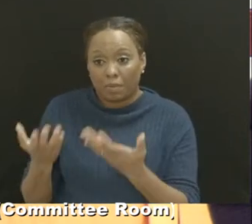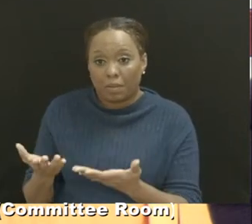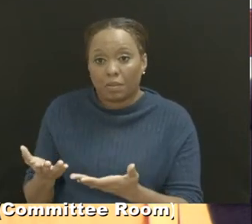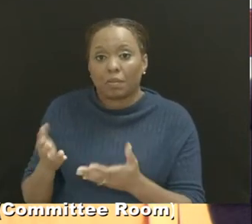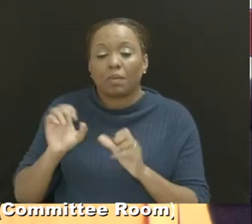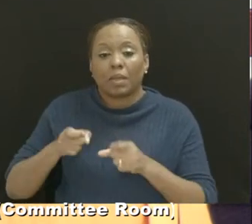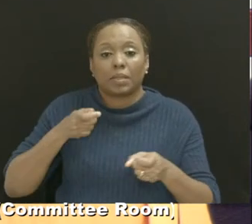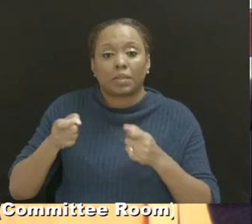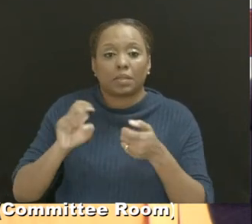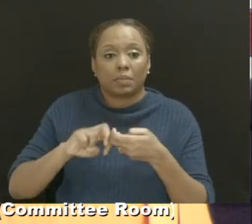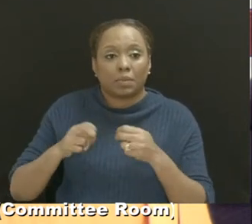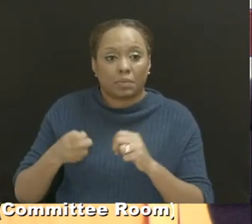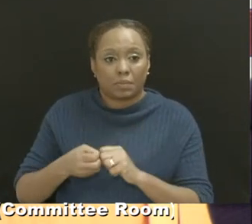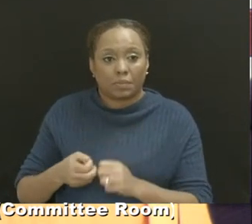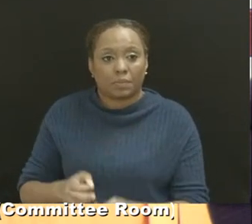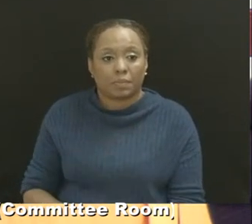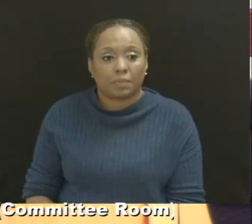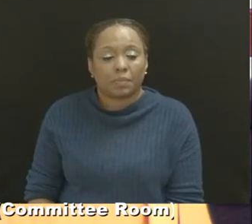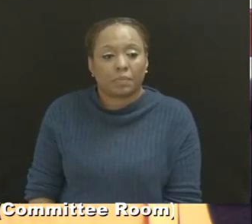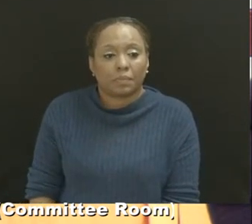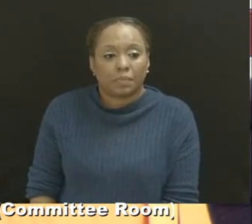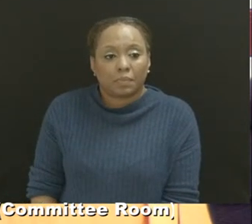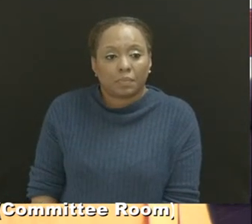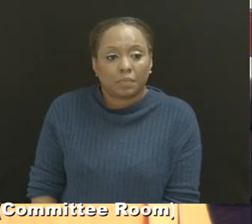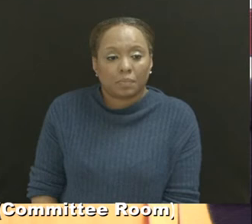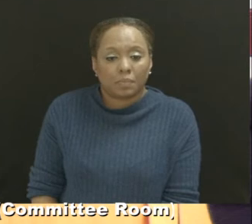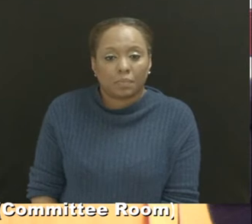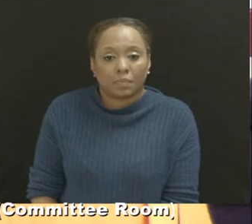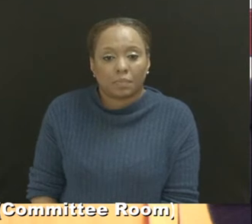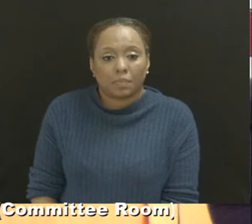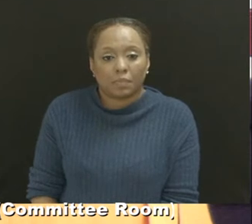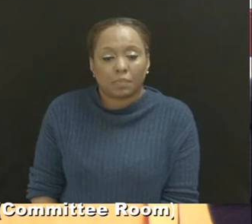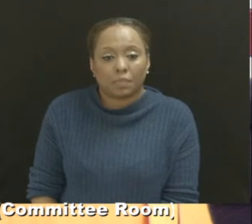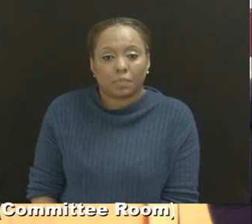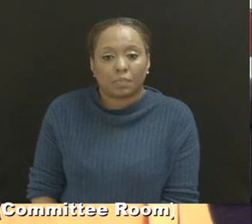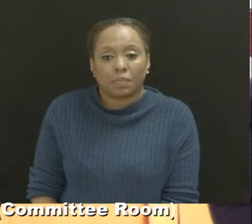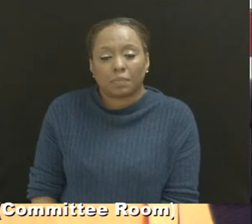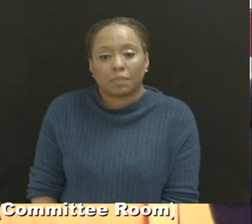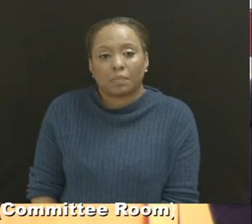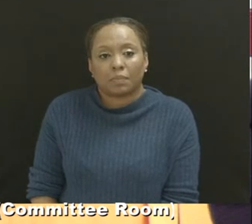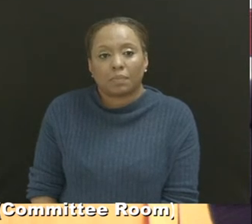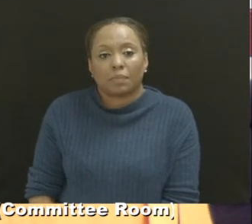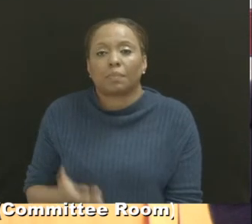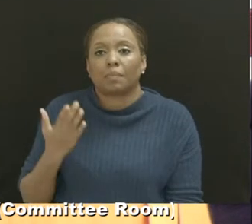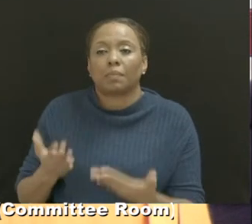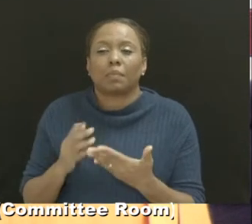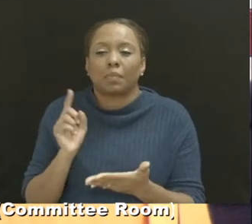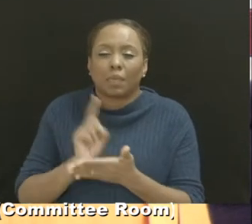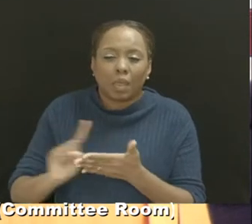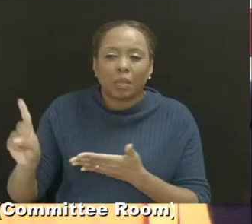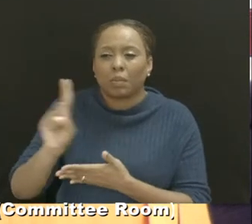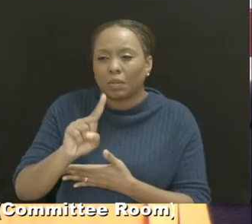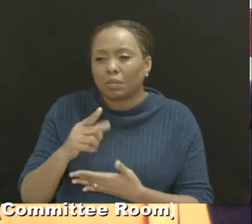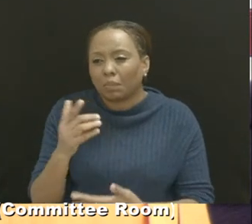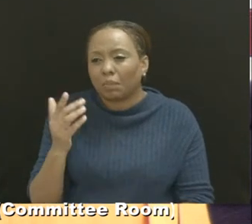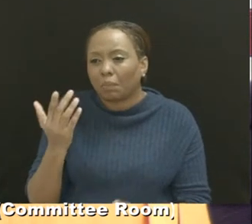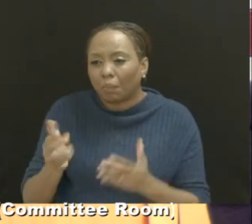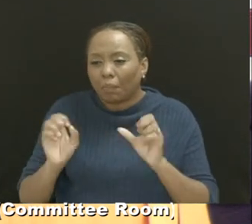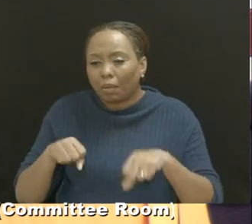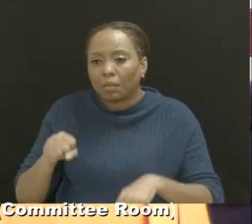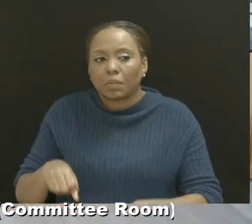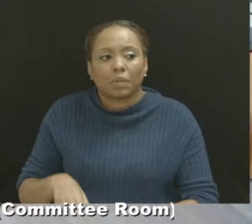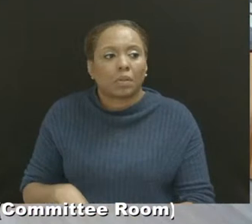tackle the problem. He anticipated that would be within the next week or so. Thank